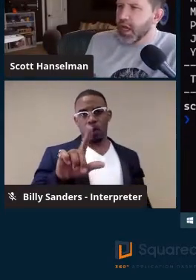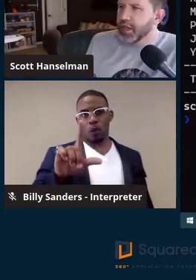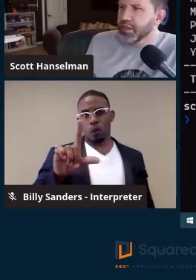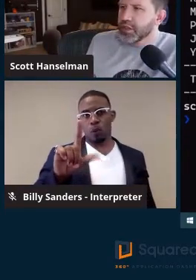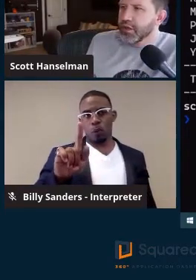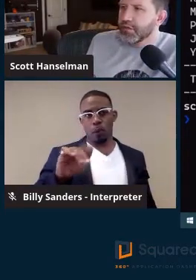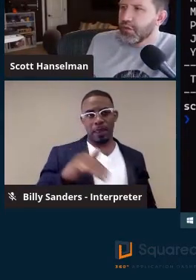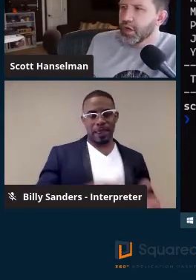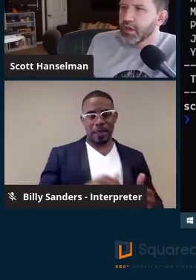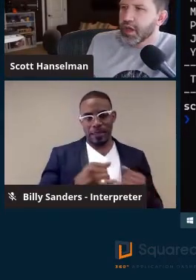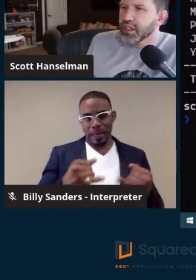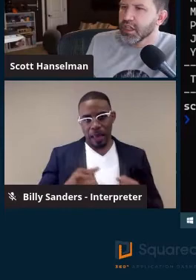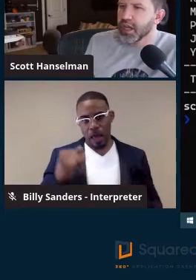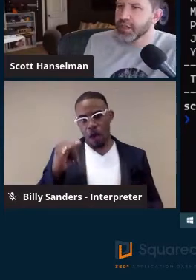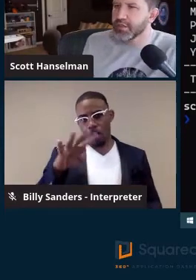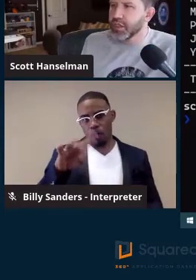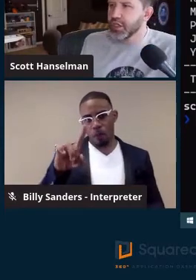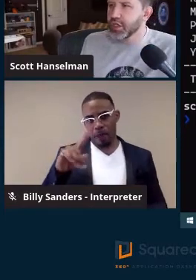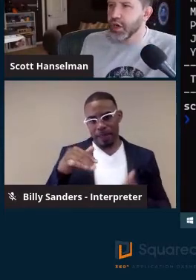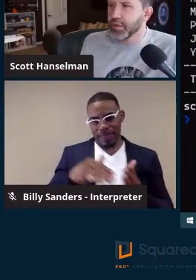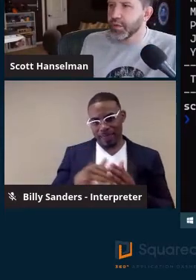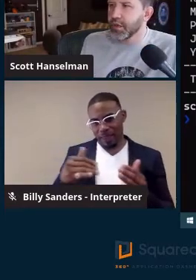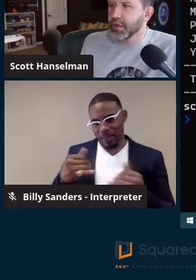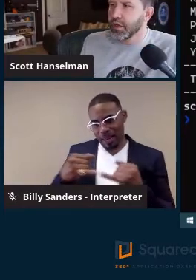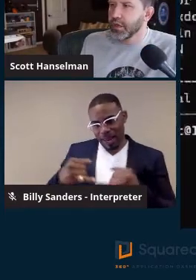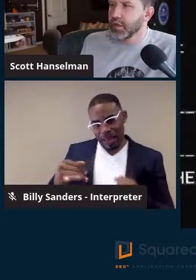121,000 lines, 40,000 lines of C#,